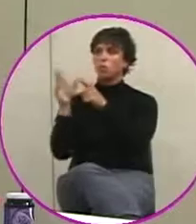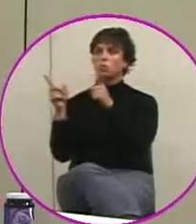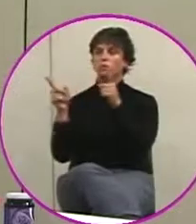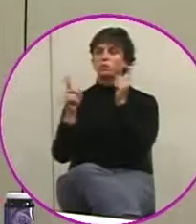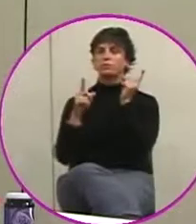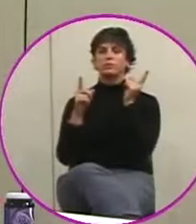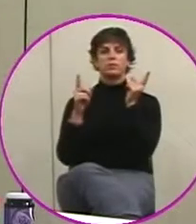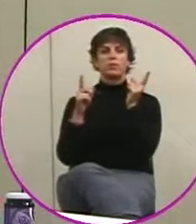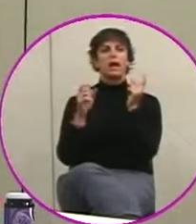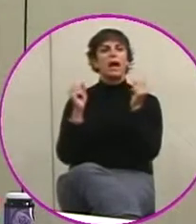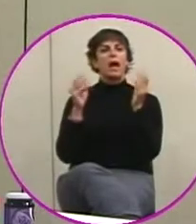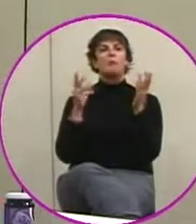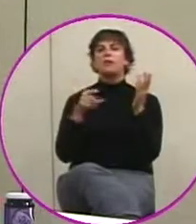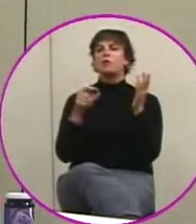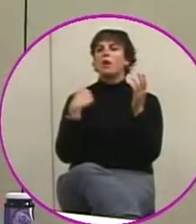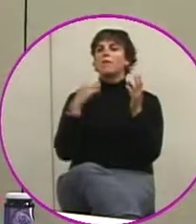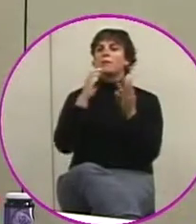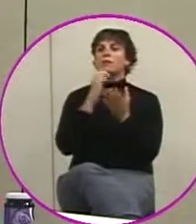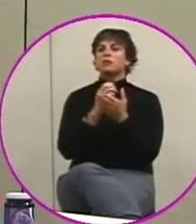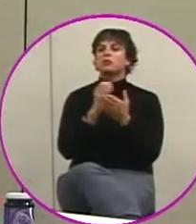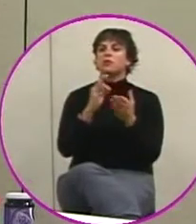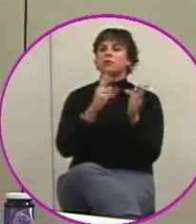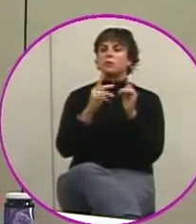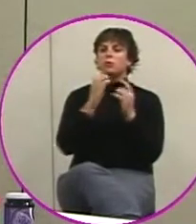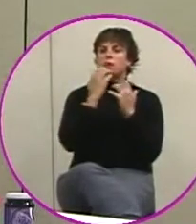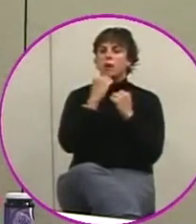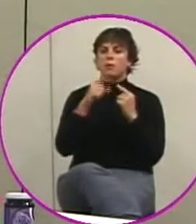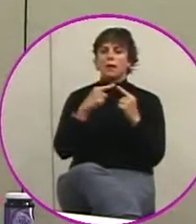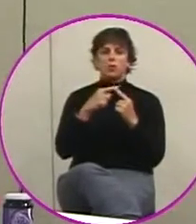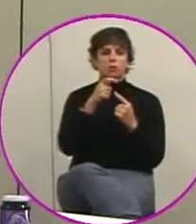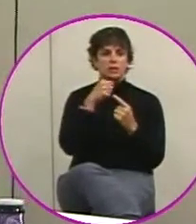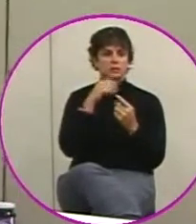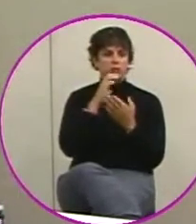How many of you have pictures of people that you care about?